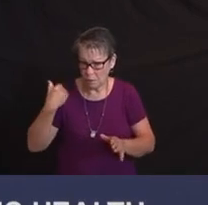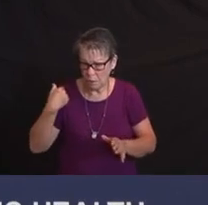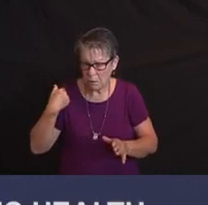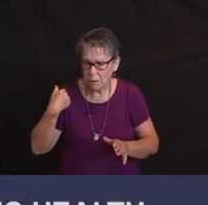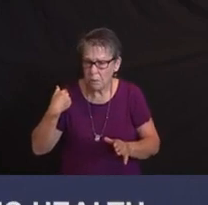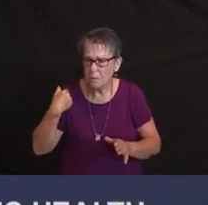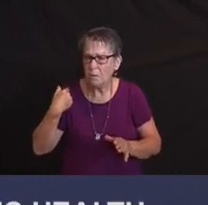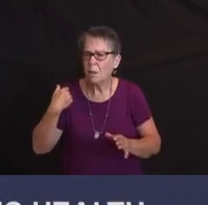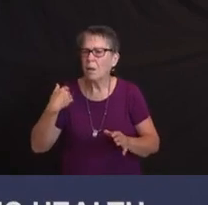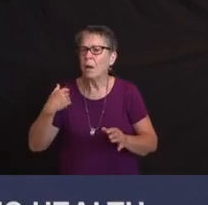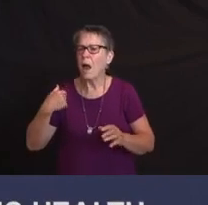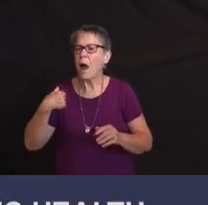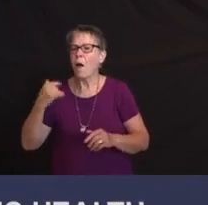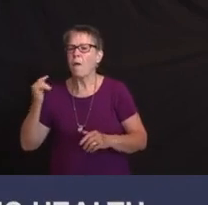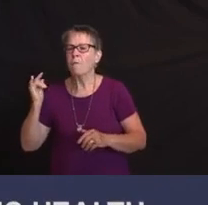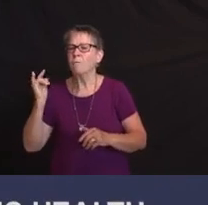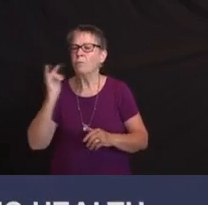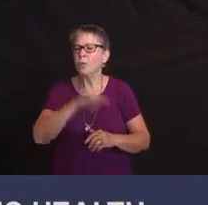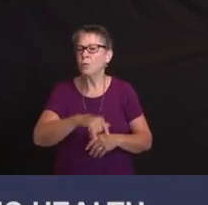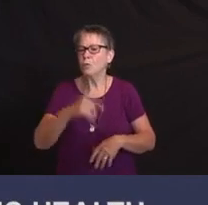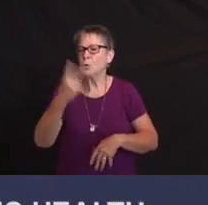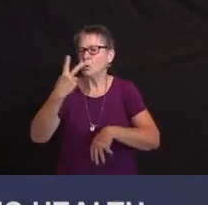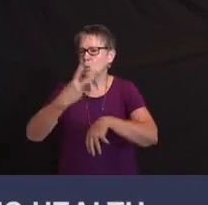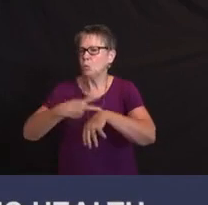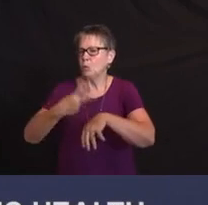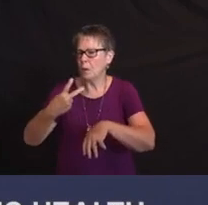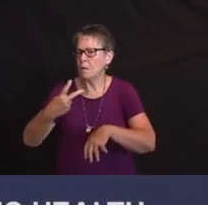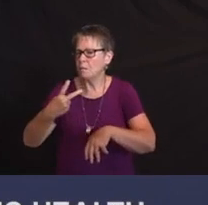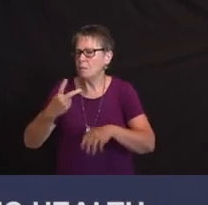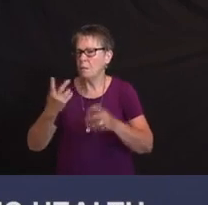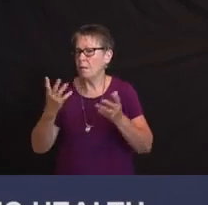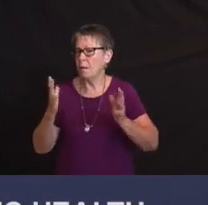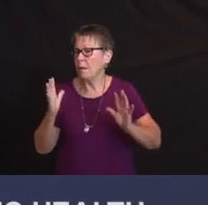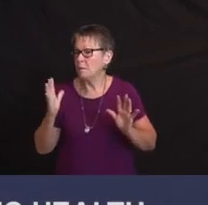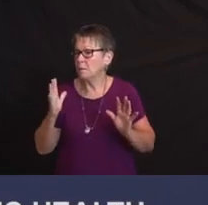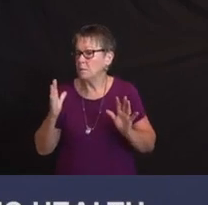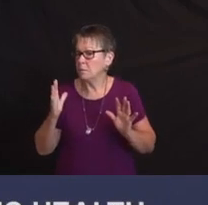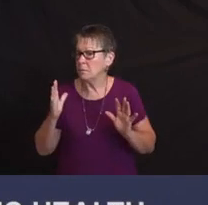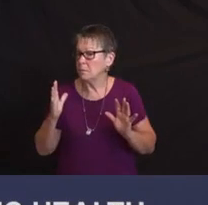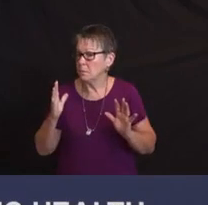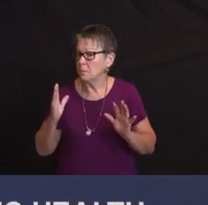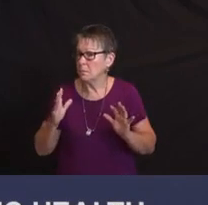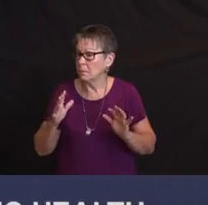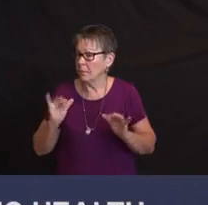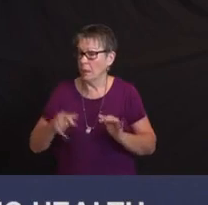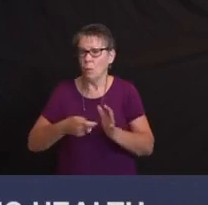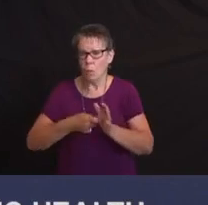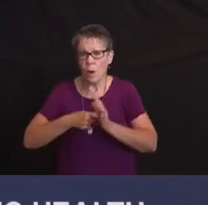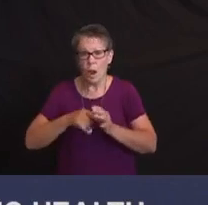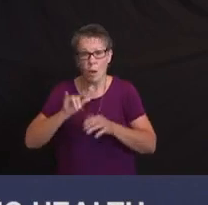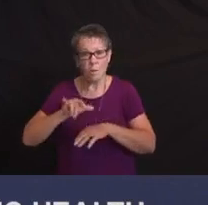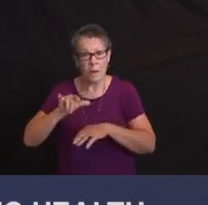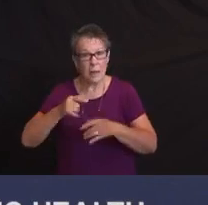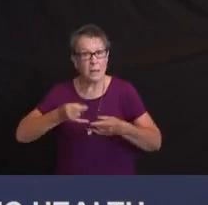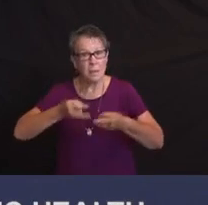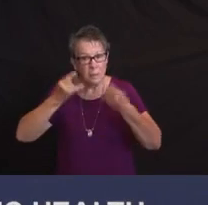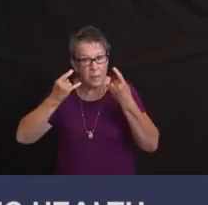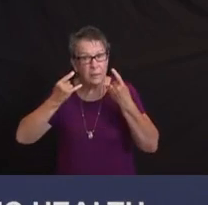smart. Be smart about where you're traveling and what your posture is when you're in transit and when you get